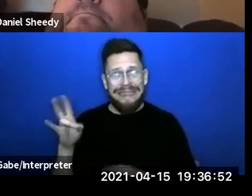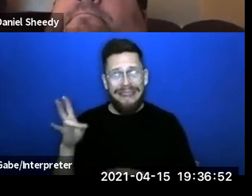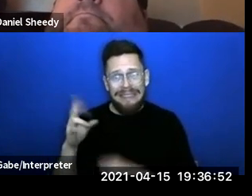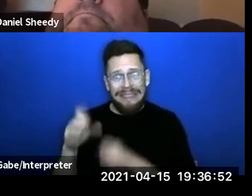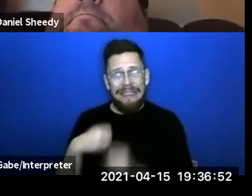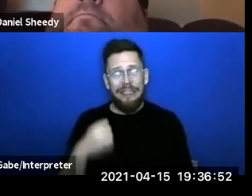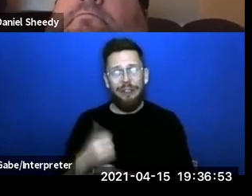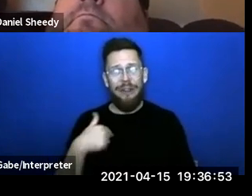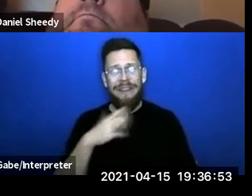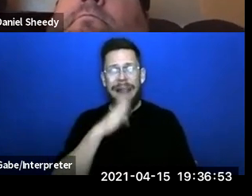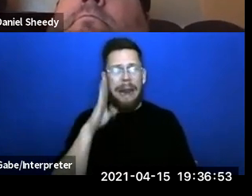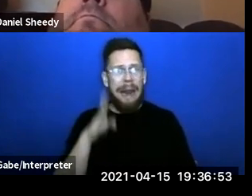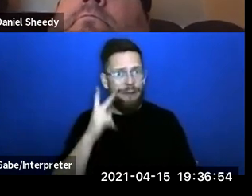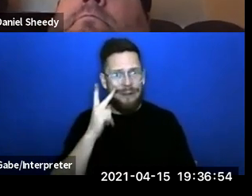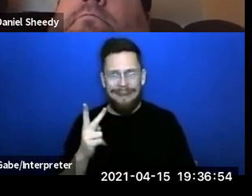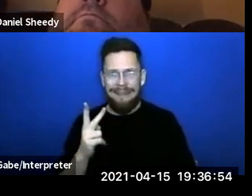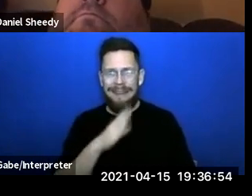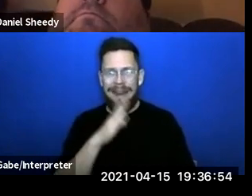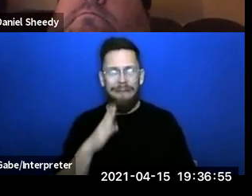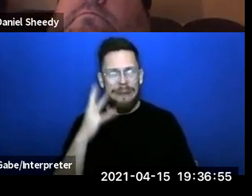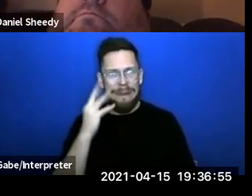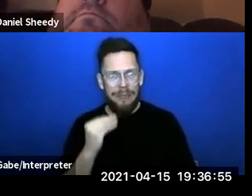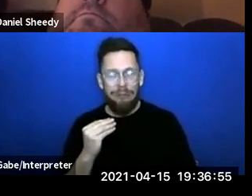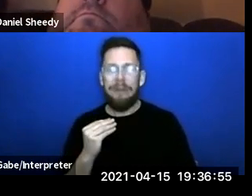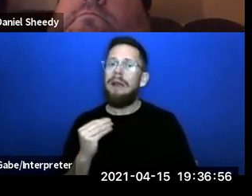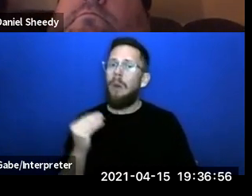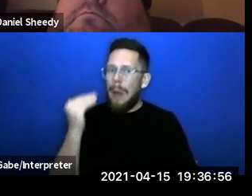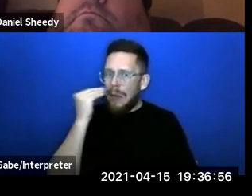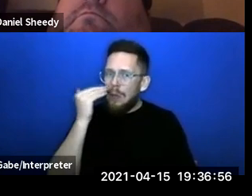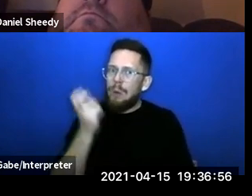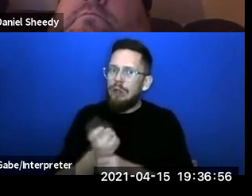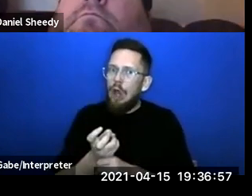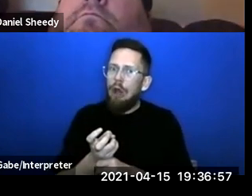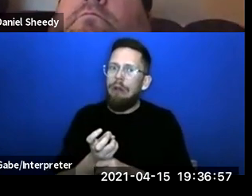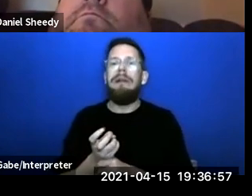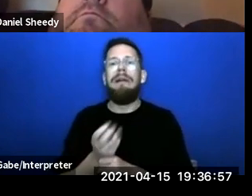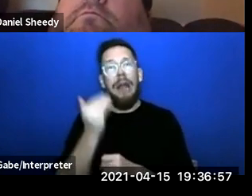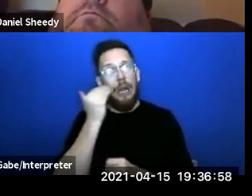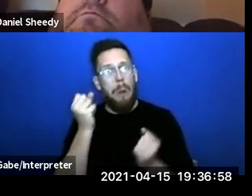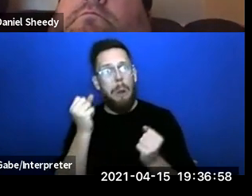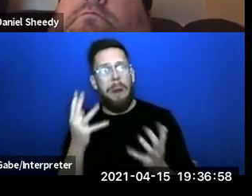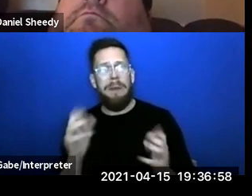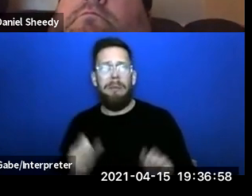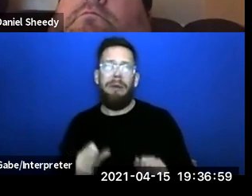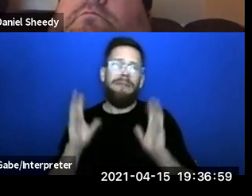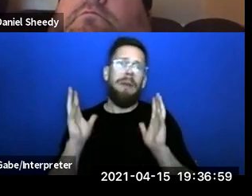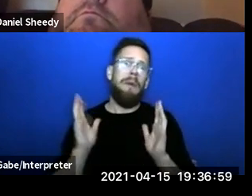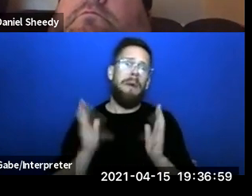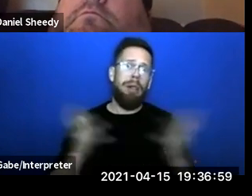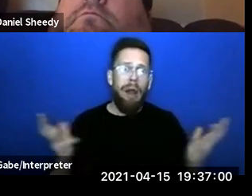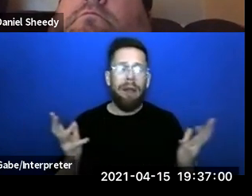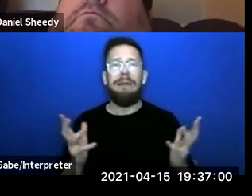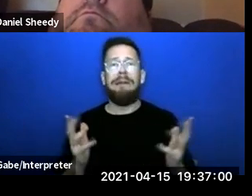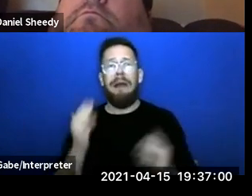So I know it's hard. I know people are making sacrifices. I know it's hard for parents to be the yo-yo of your remote